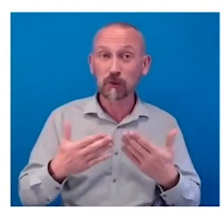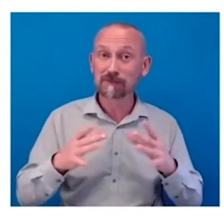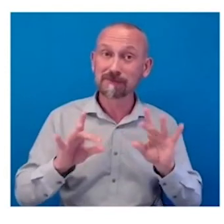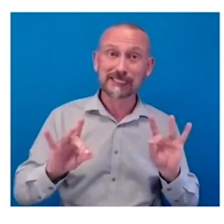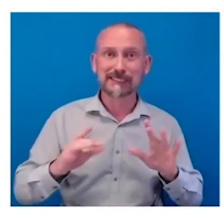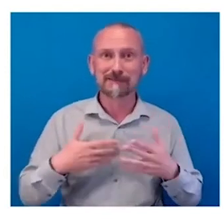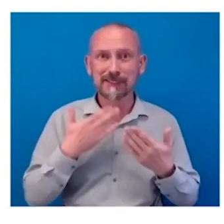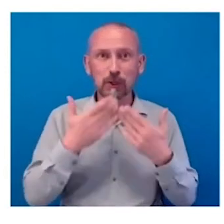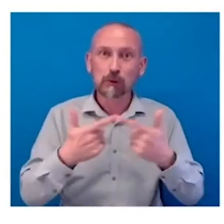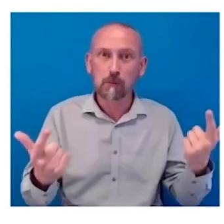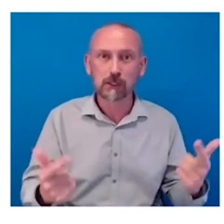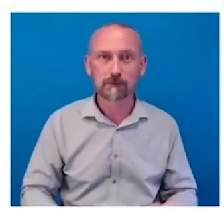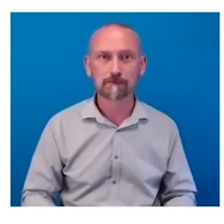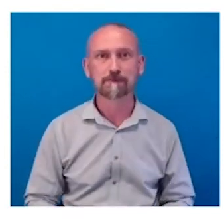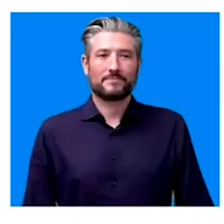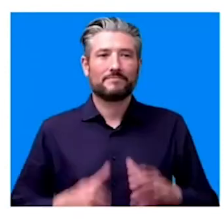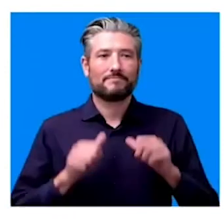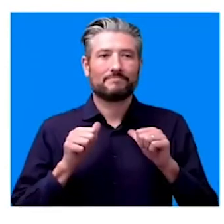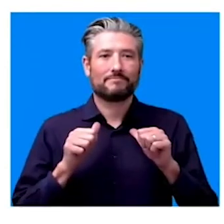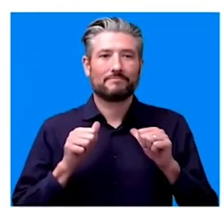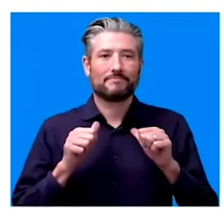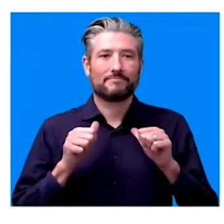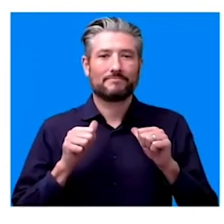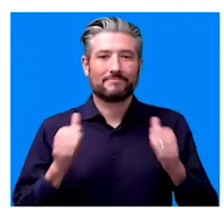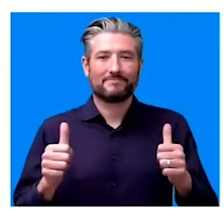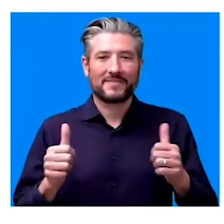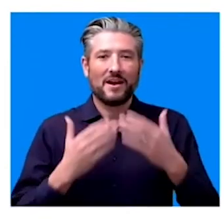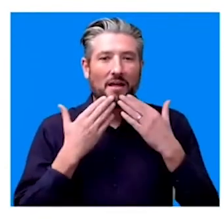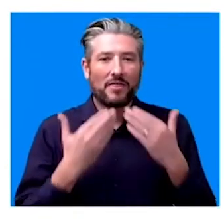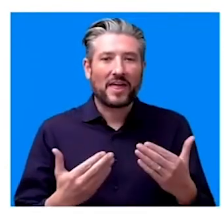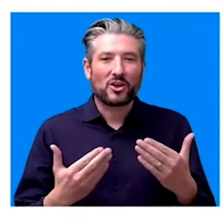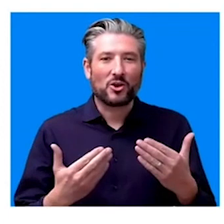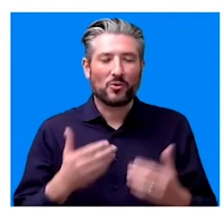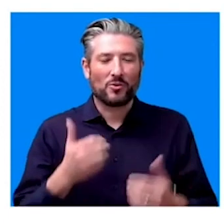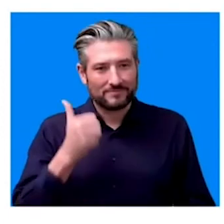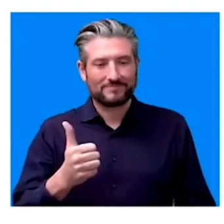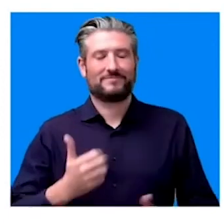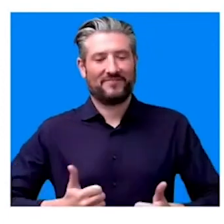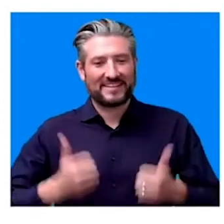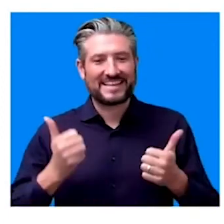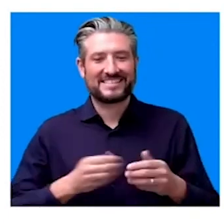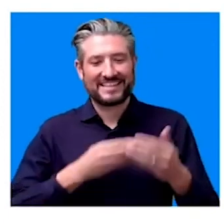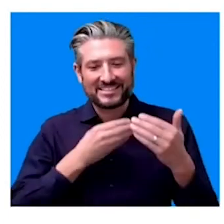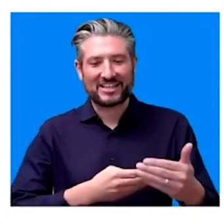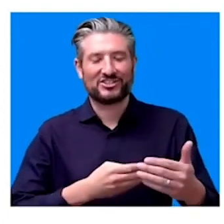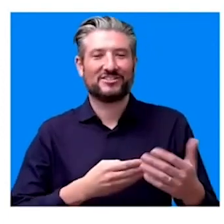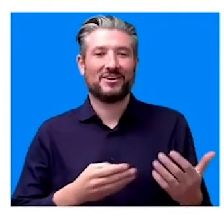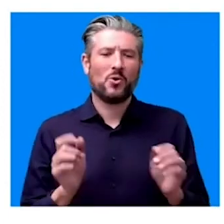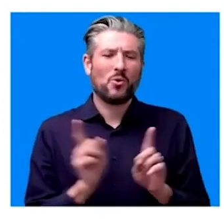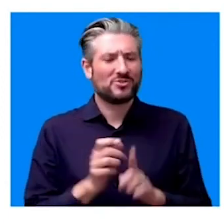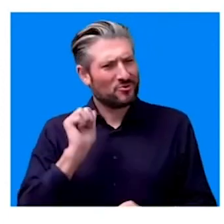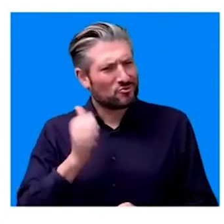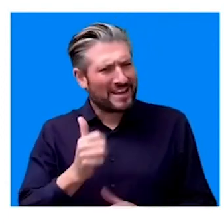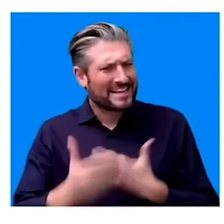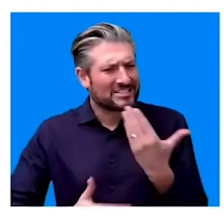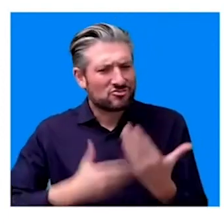everyone. Thank you, Geena. Fantastic session. Thank you very much. And the best description so far, I have to say, with the, I don't know where this wide mouth